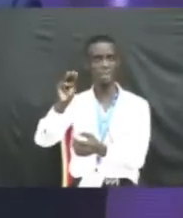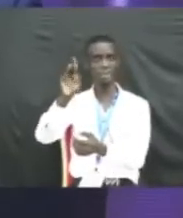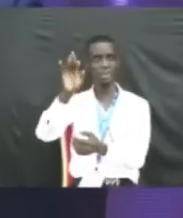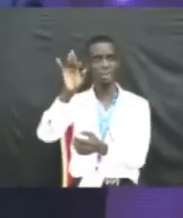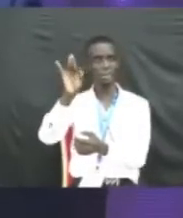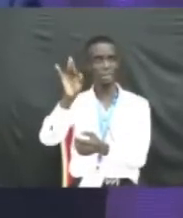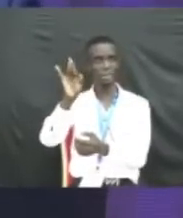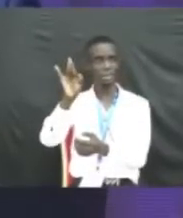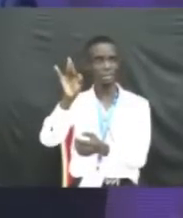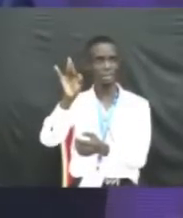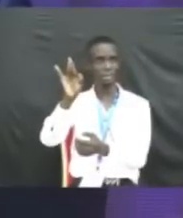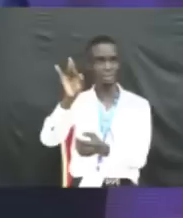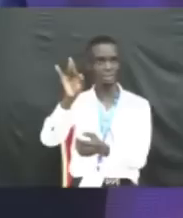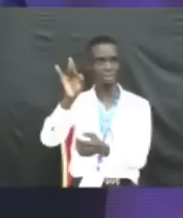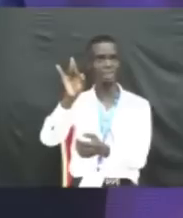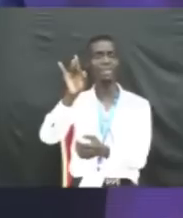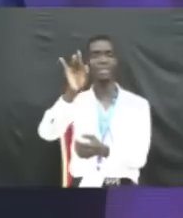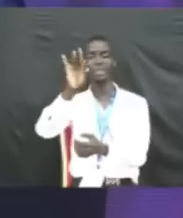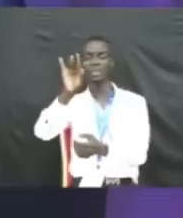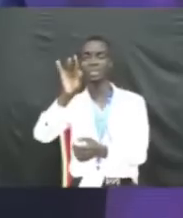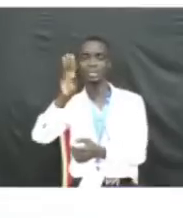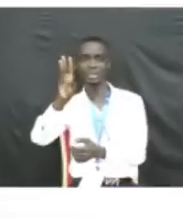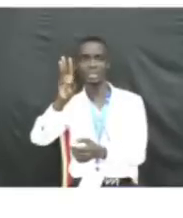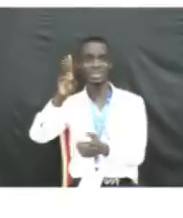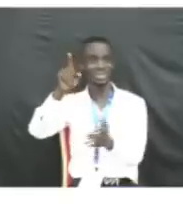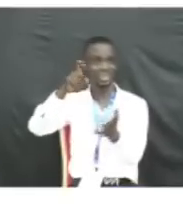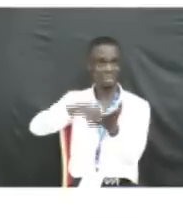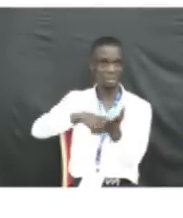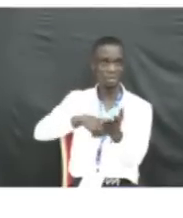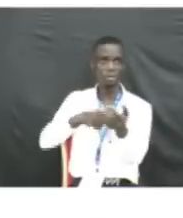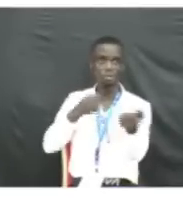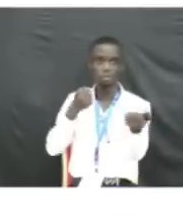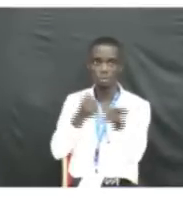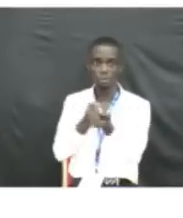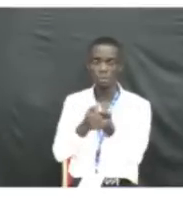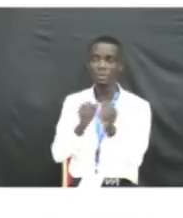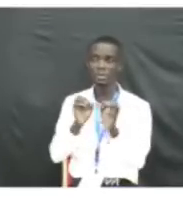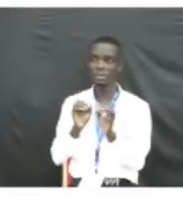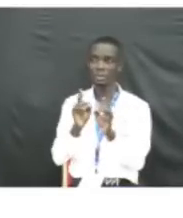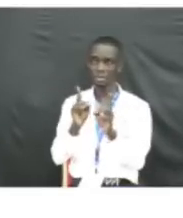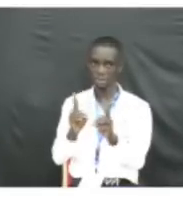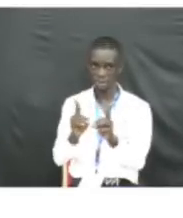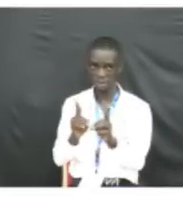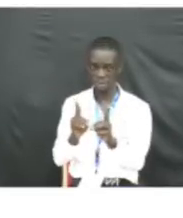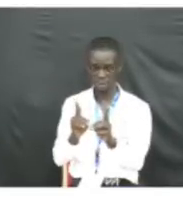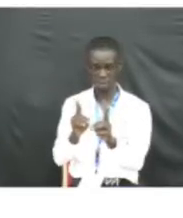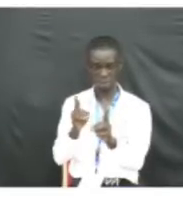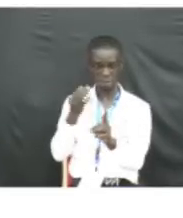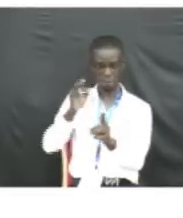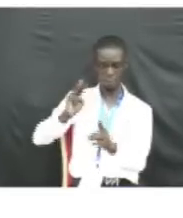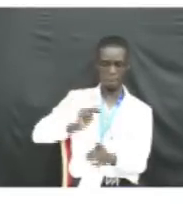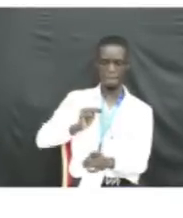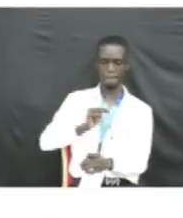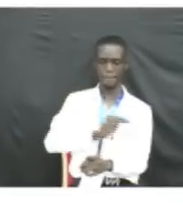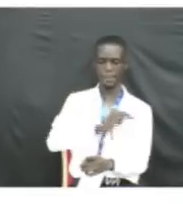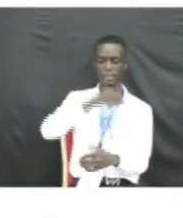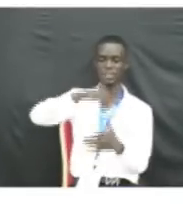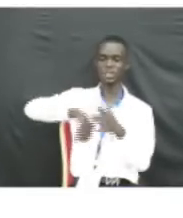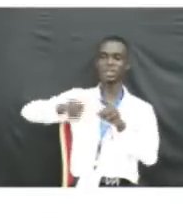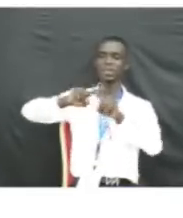and 84 cities to sponsor the educational pursuit of members of the church at various